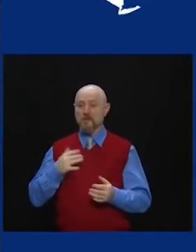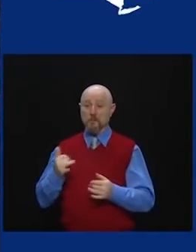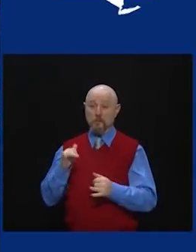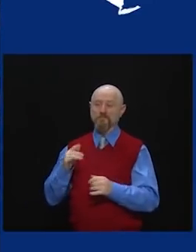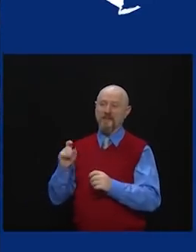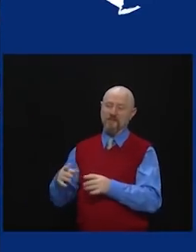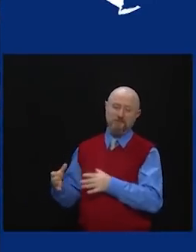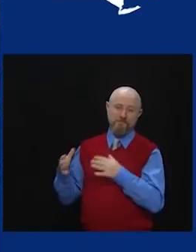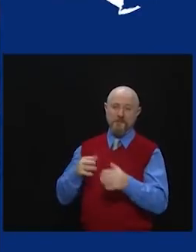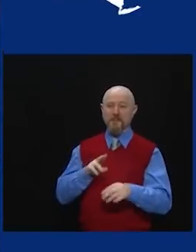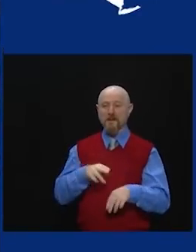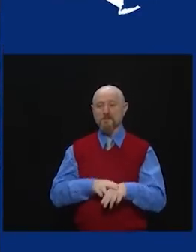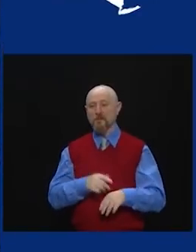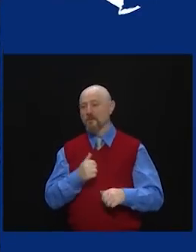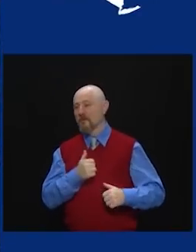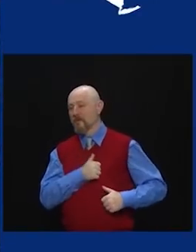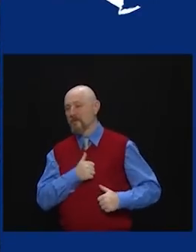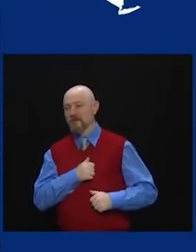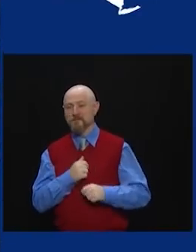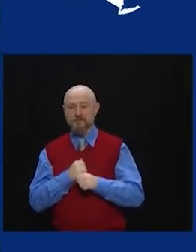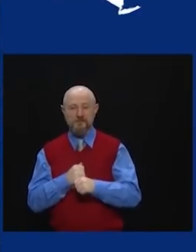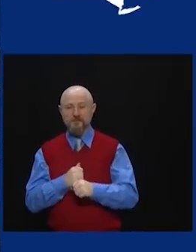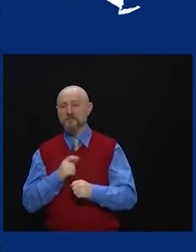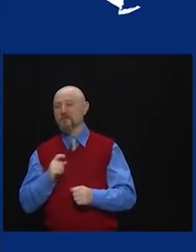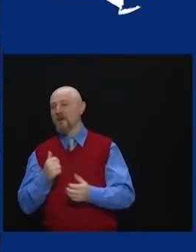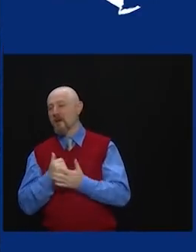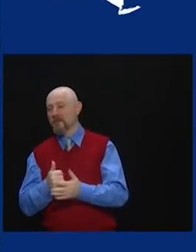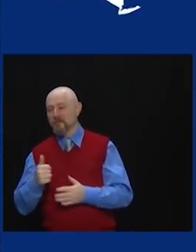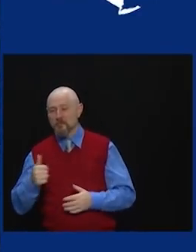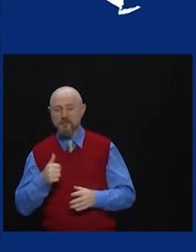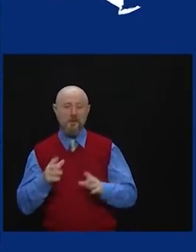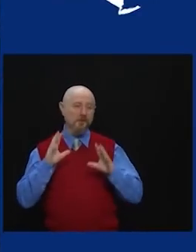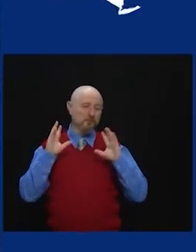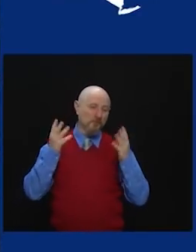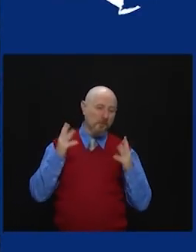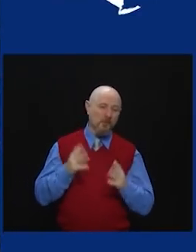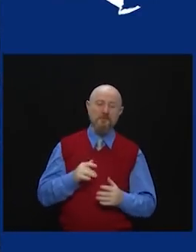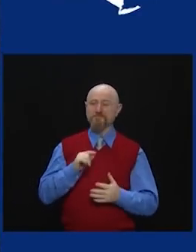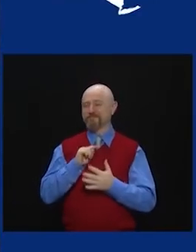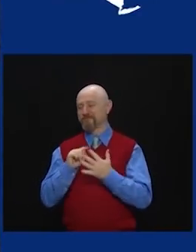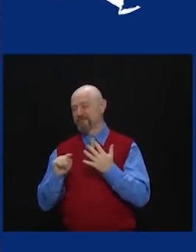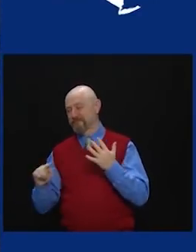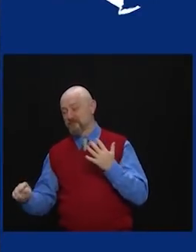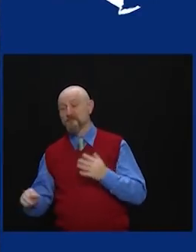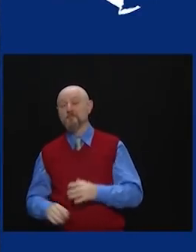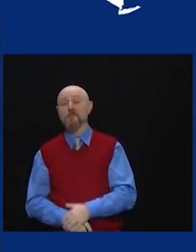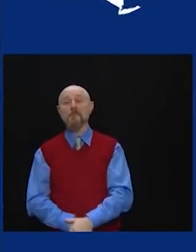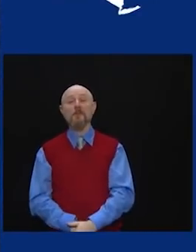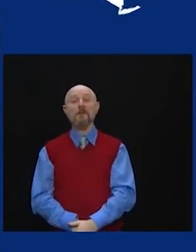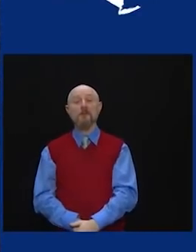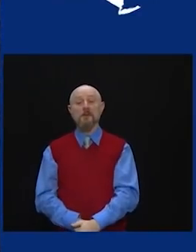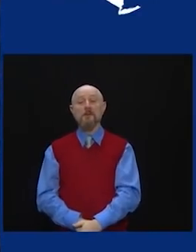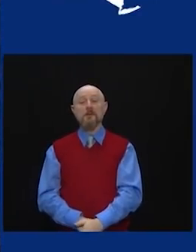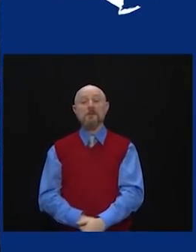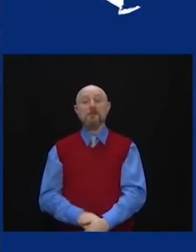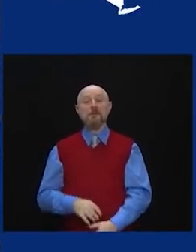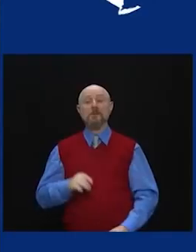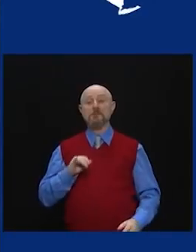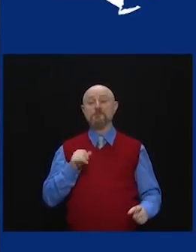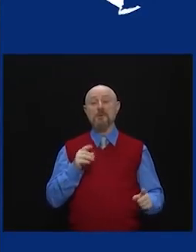us with transportation, ambulance, and others. So I want to give Commissioner Jackie Bray the opportunity to give us an update on that front as well. Commissioner